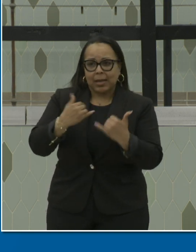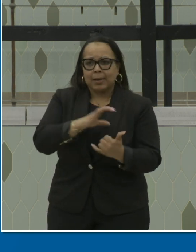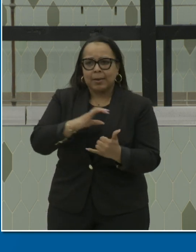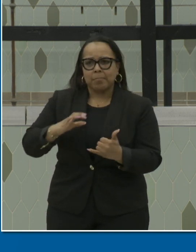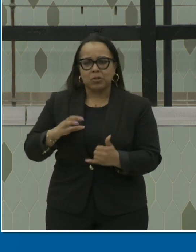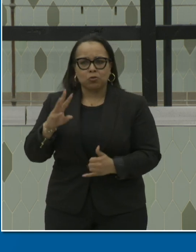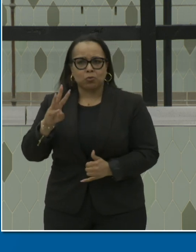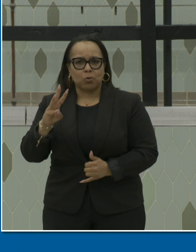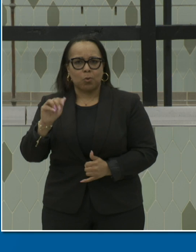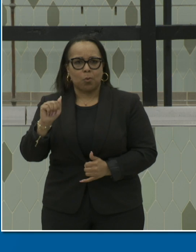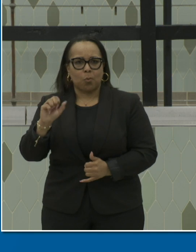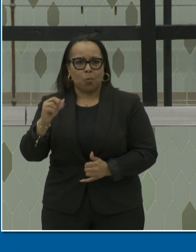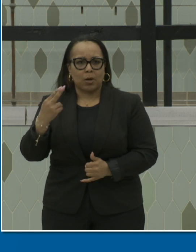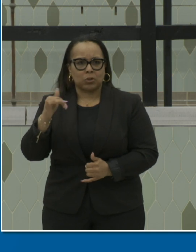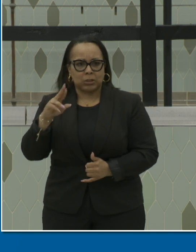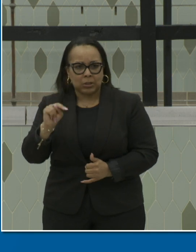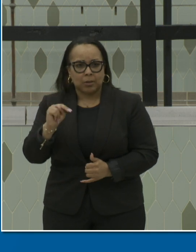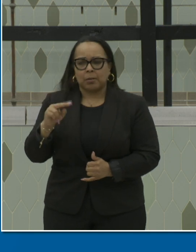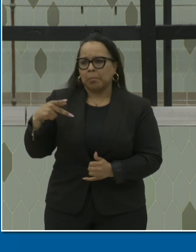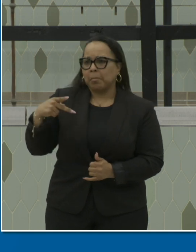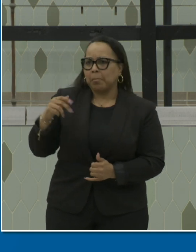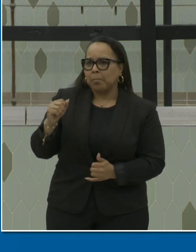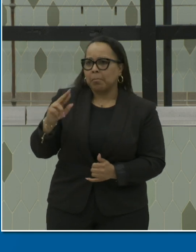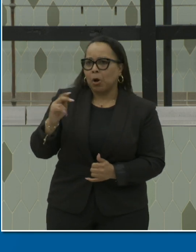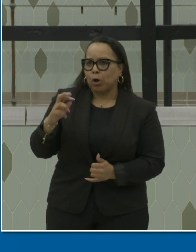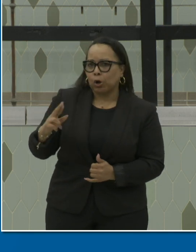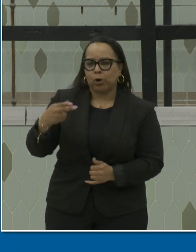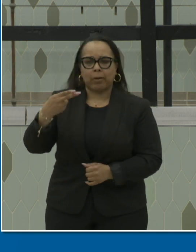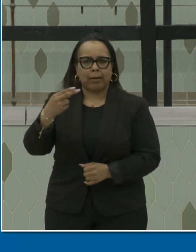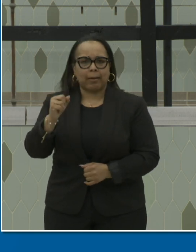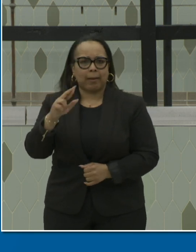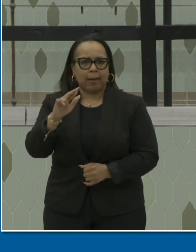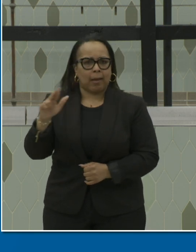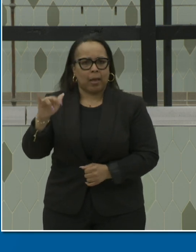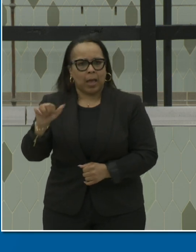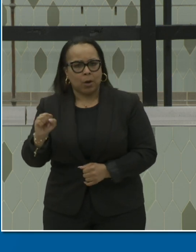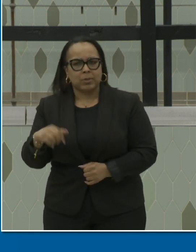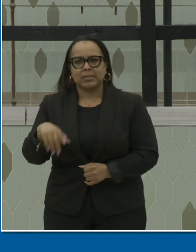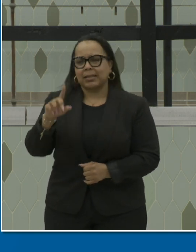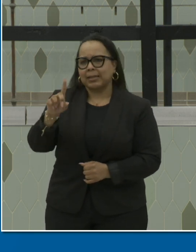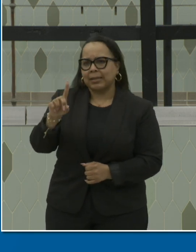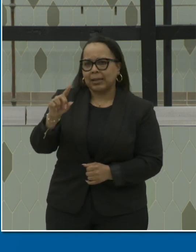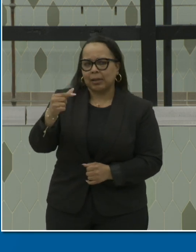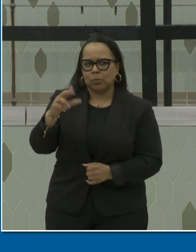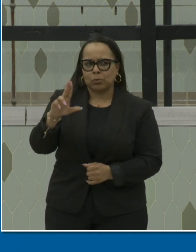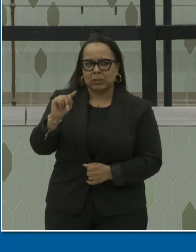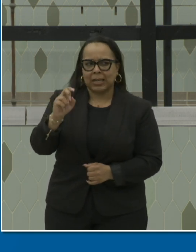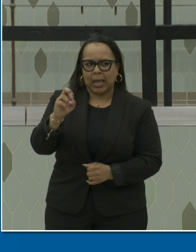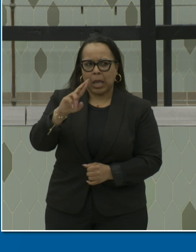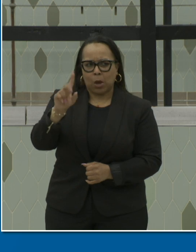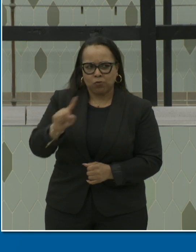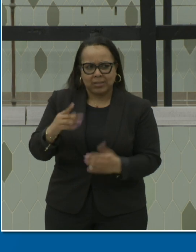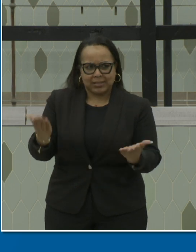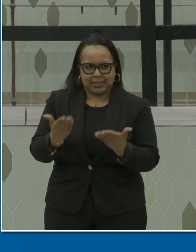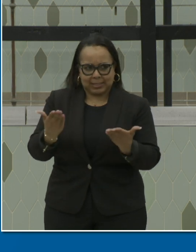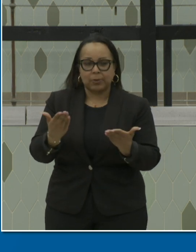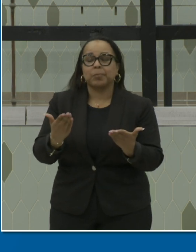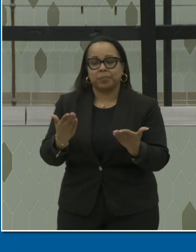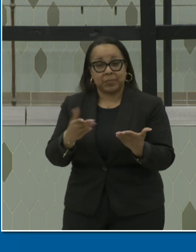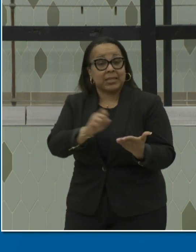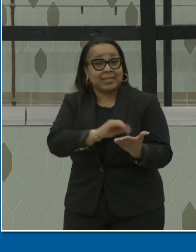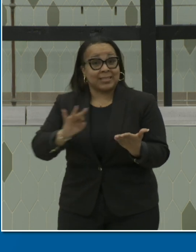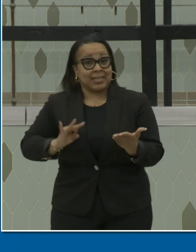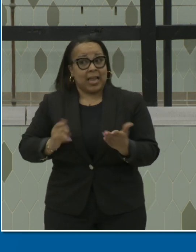Commissioner Washington, Commissioner Parker, Commissioner Harris, and I think Commissioner Gutierrez are here, and the staff who